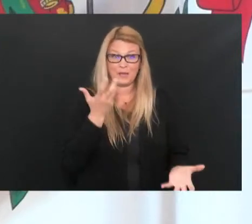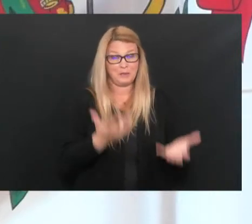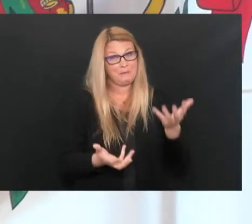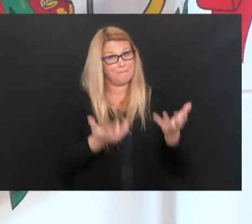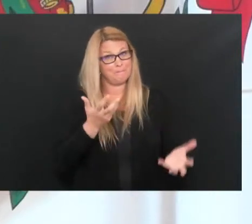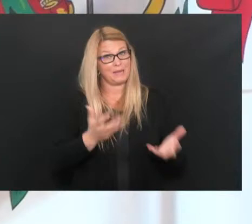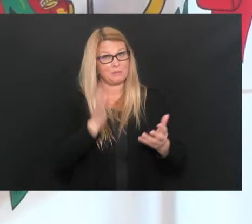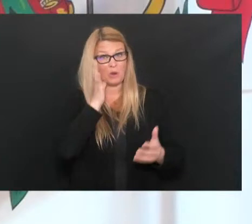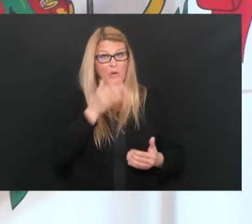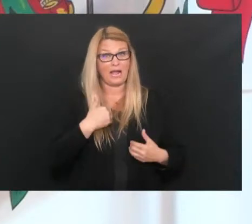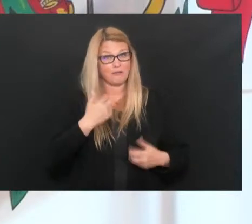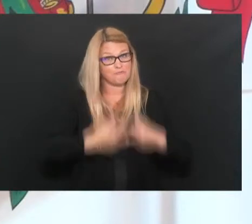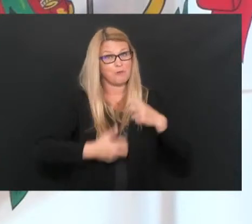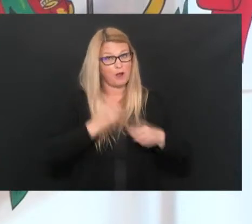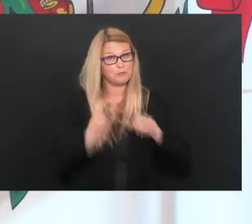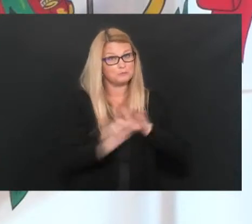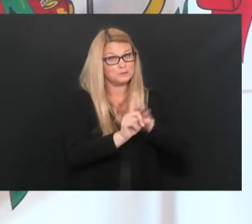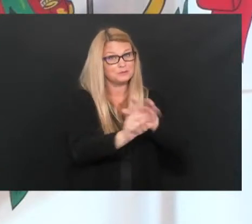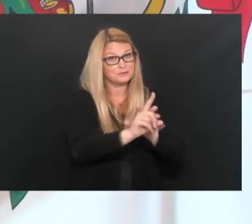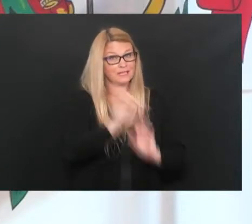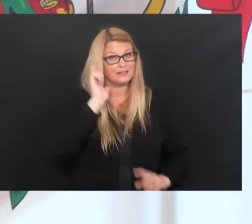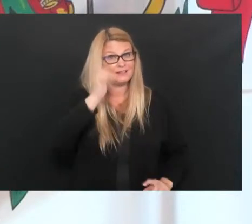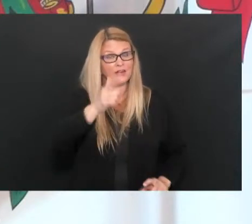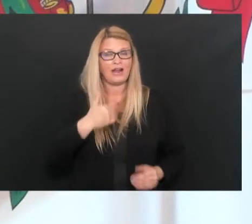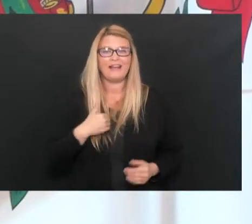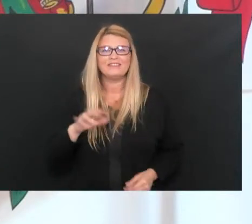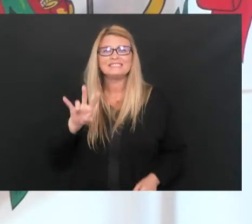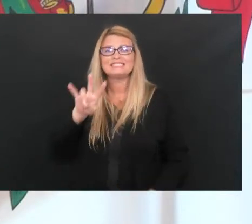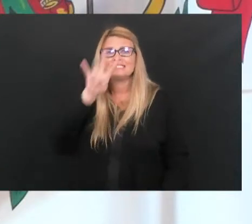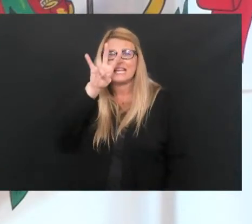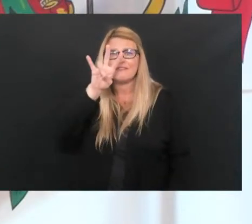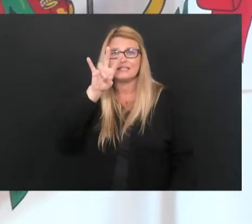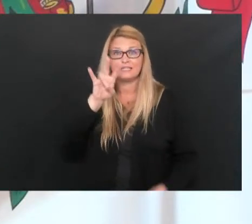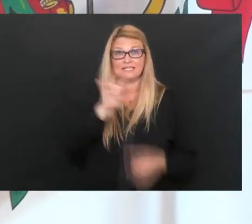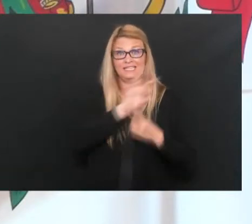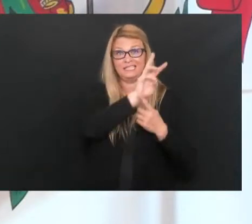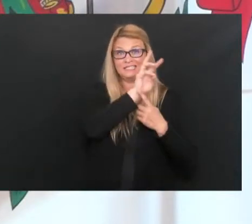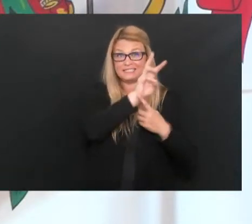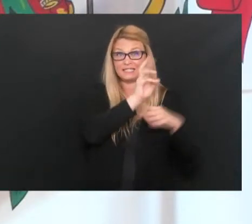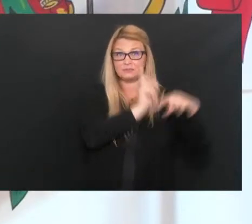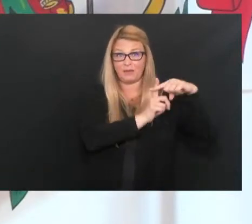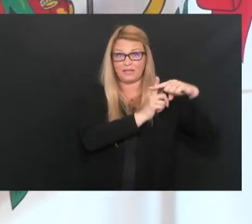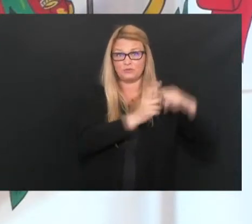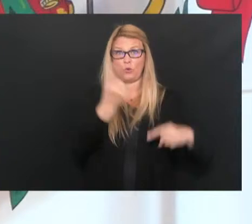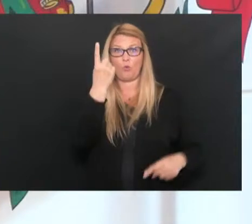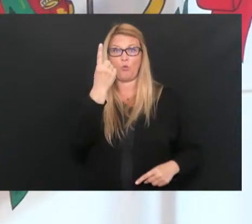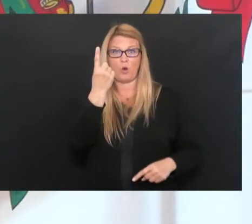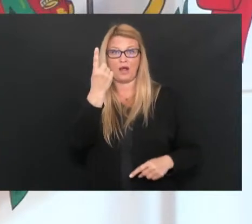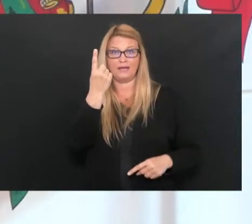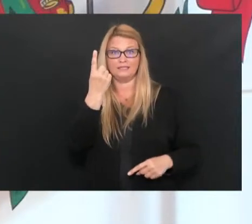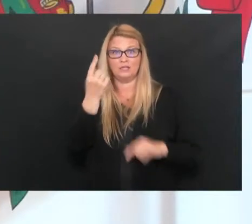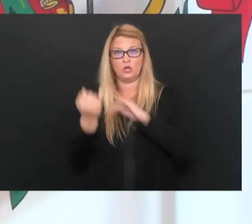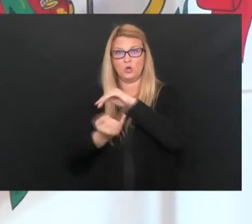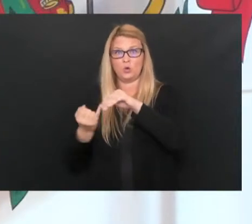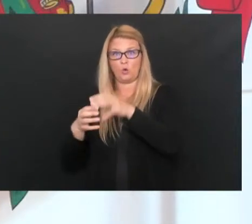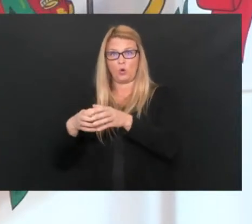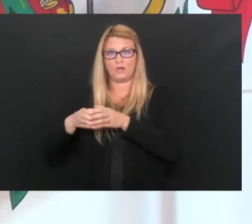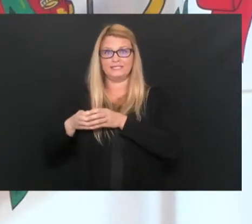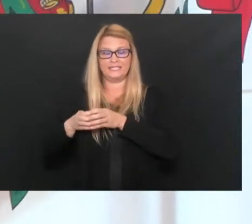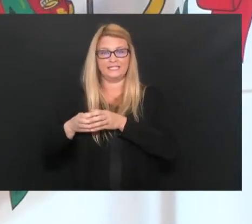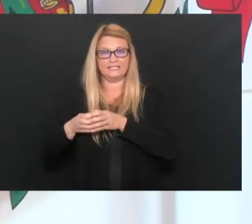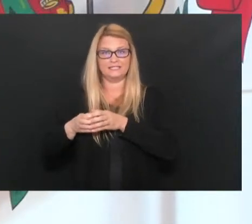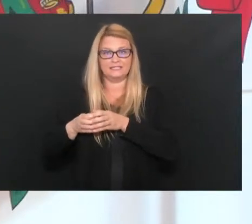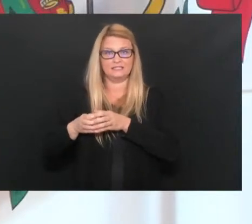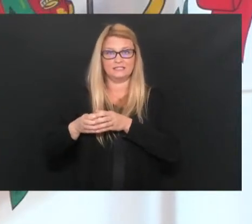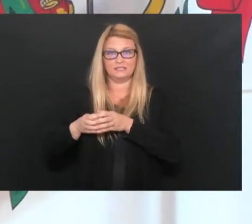they go forward. I have 7 kids, 6 kids that have tested positive and one other one quarantined from the standpoint she